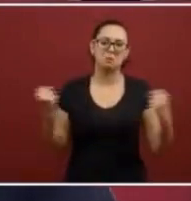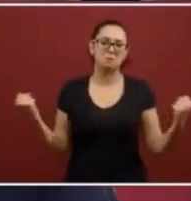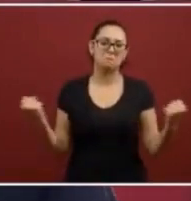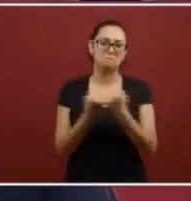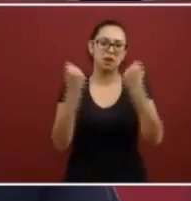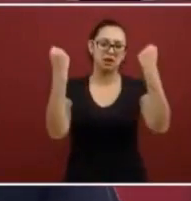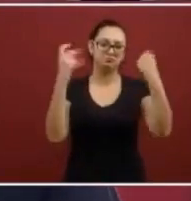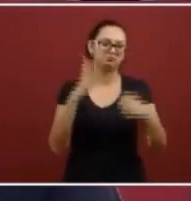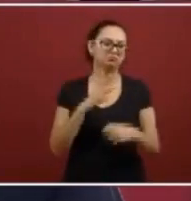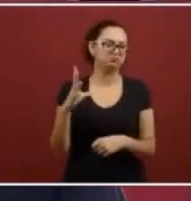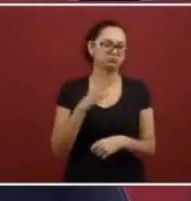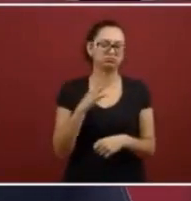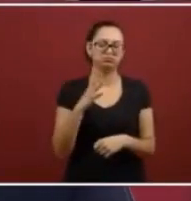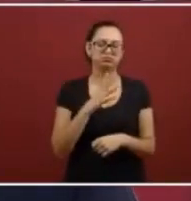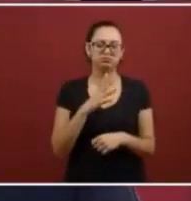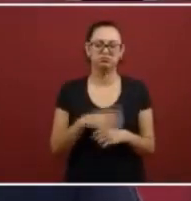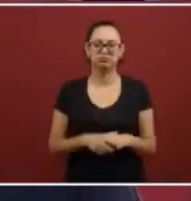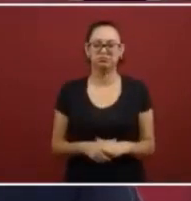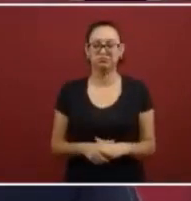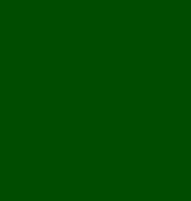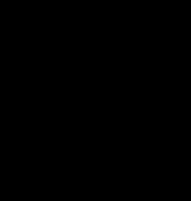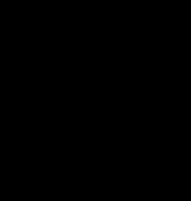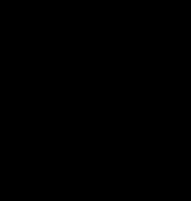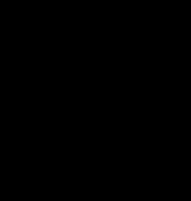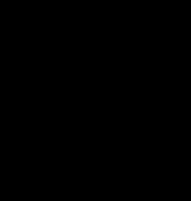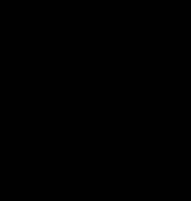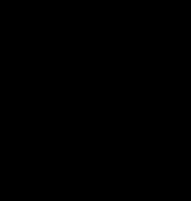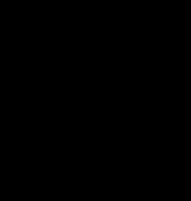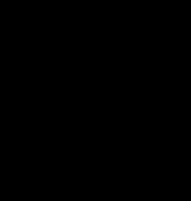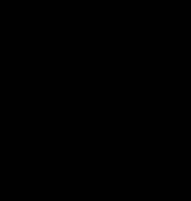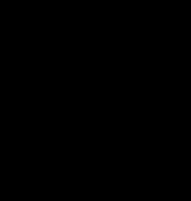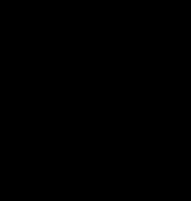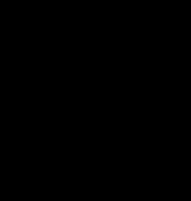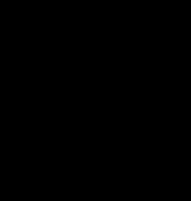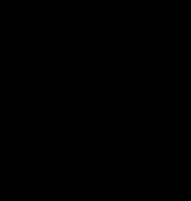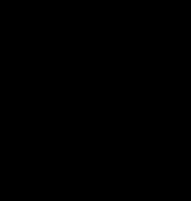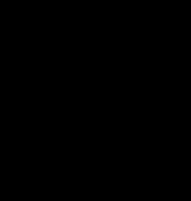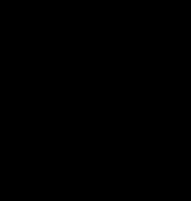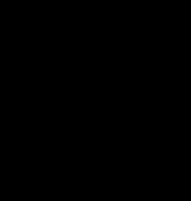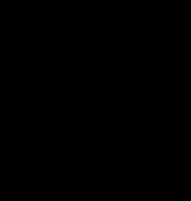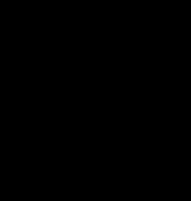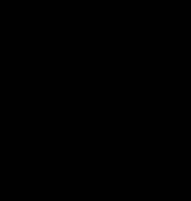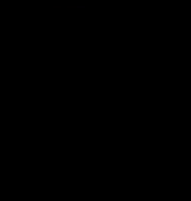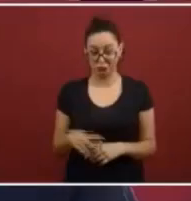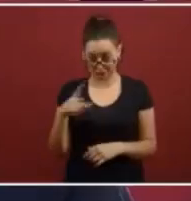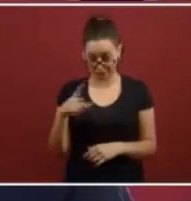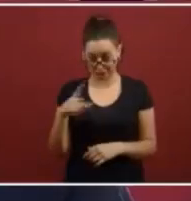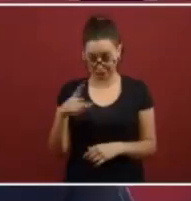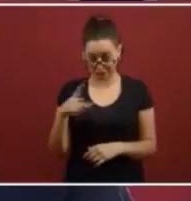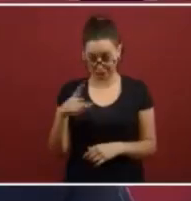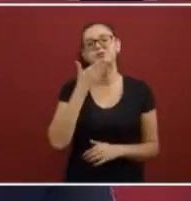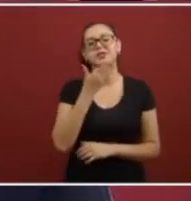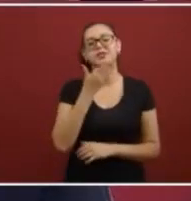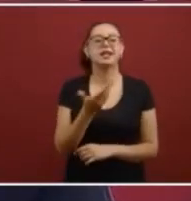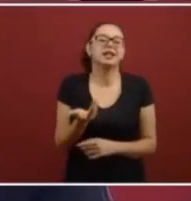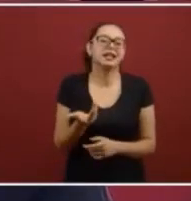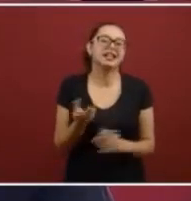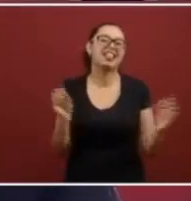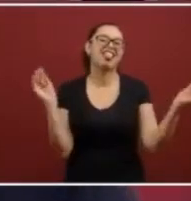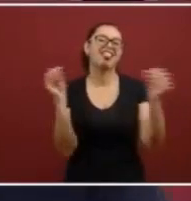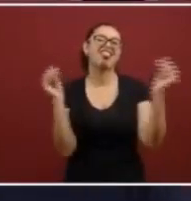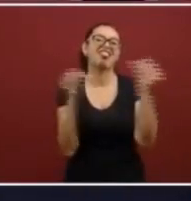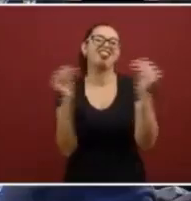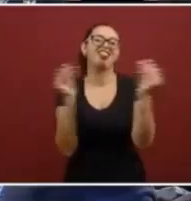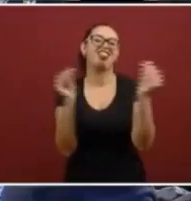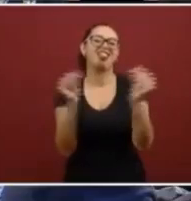existe. confrontation, ¿Saben a cómo se le political llama esto, no? confrontation. He says, you know what this is coloquialmente, called? grilla, Grilla.